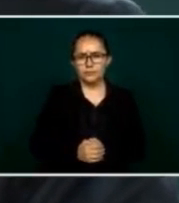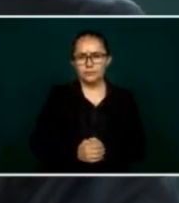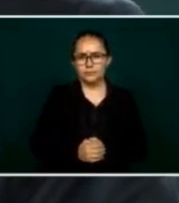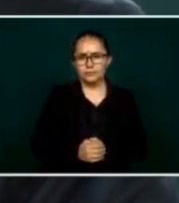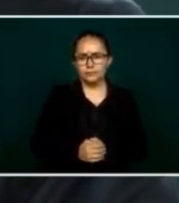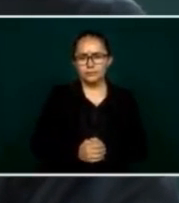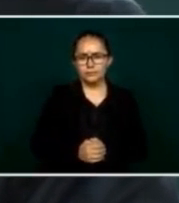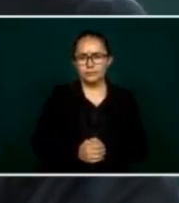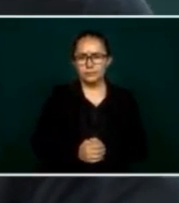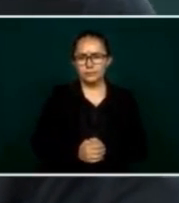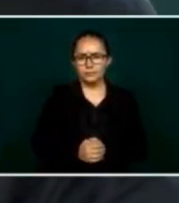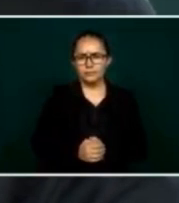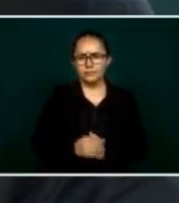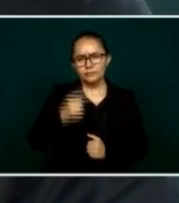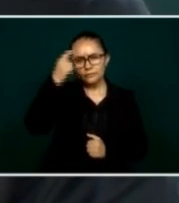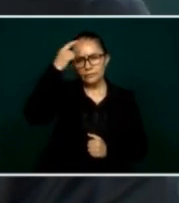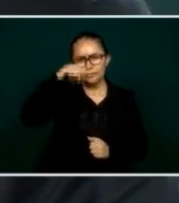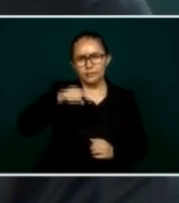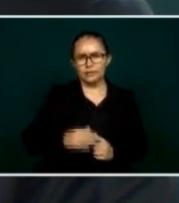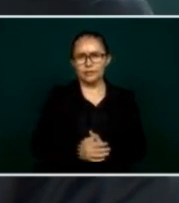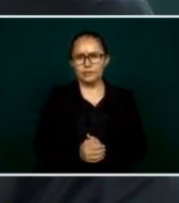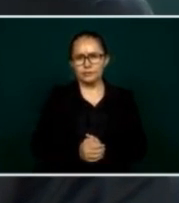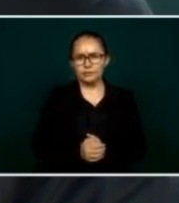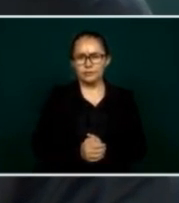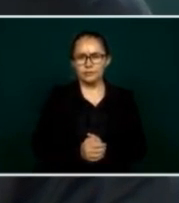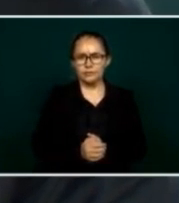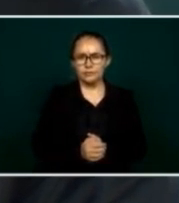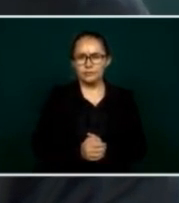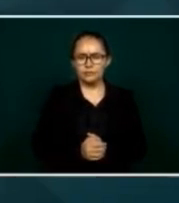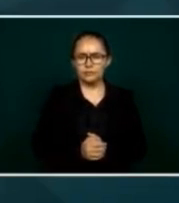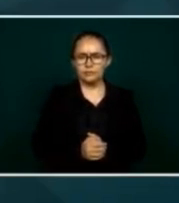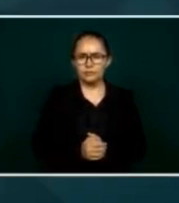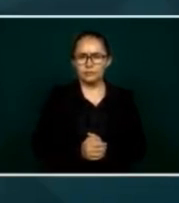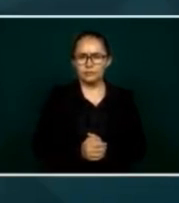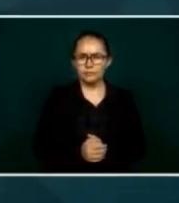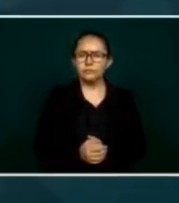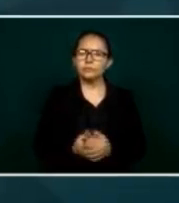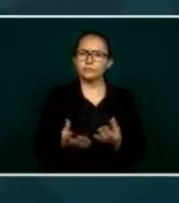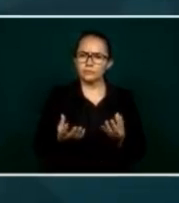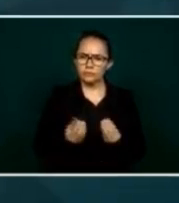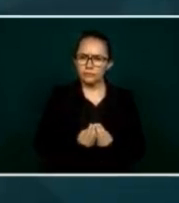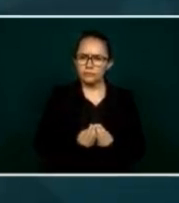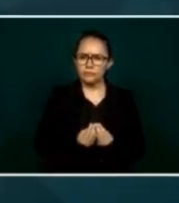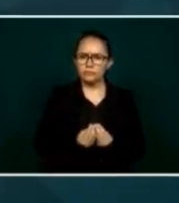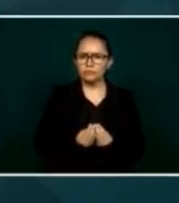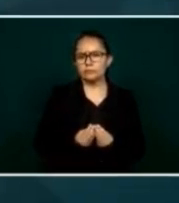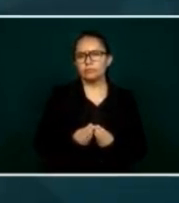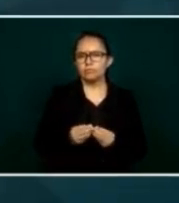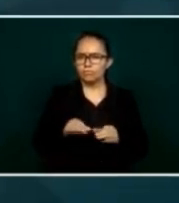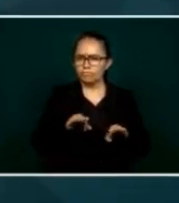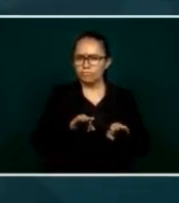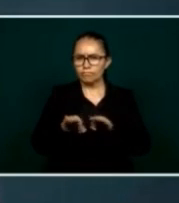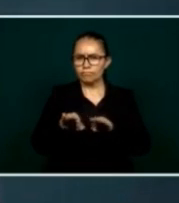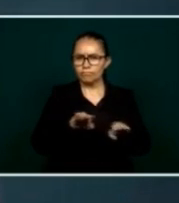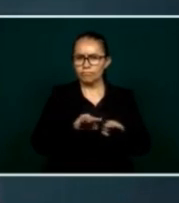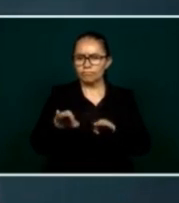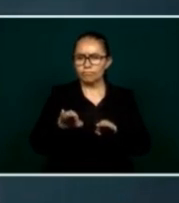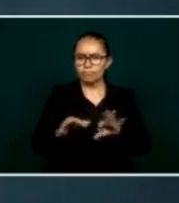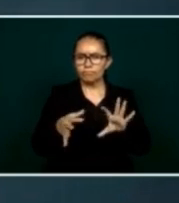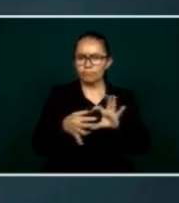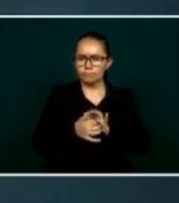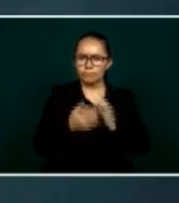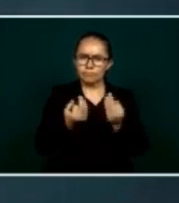Nayarit. And that's how it will continue to be, in order that you'll have an idea of